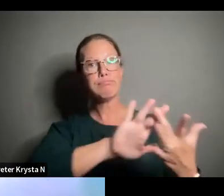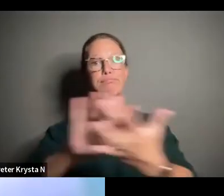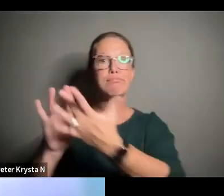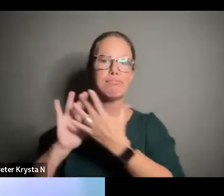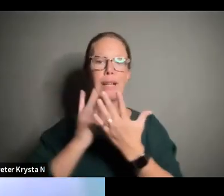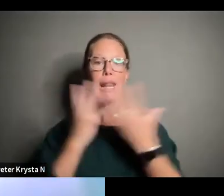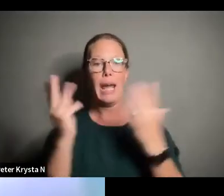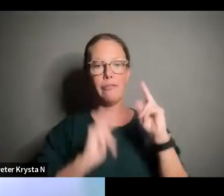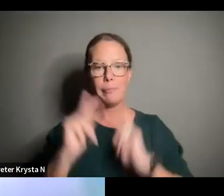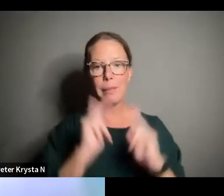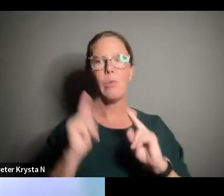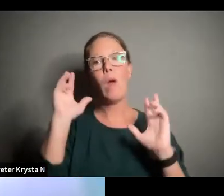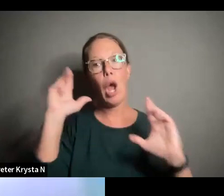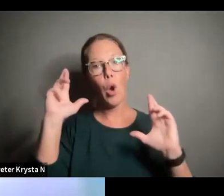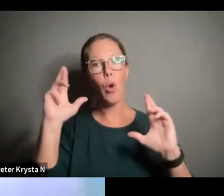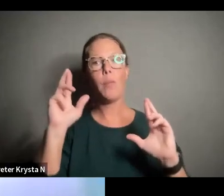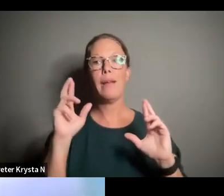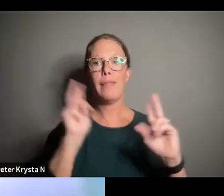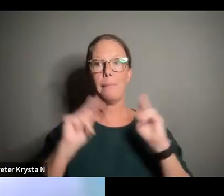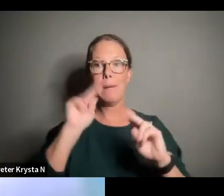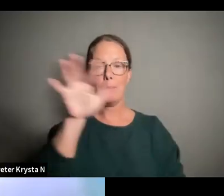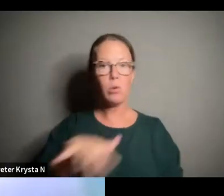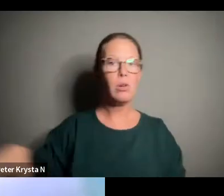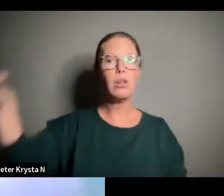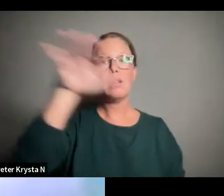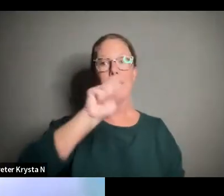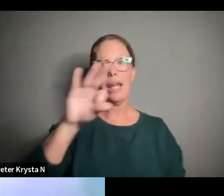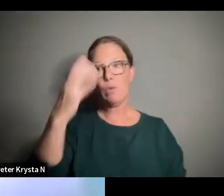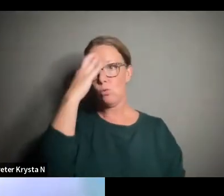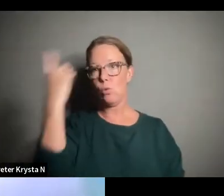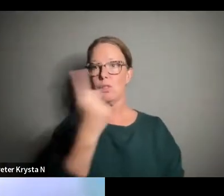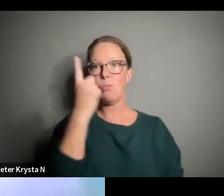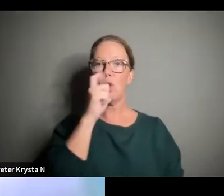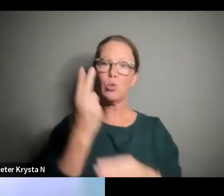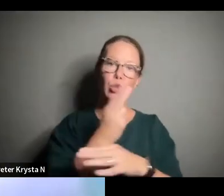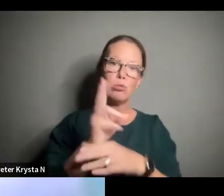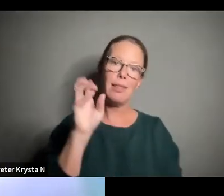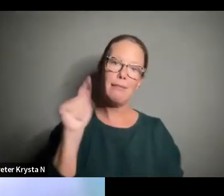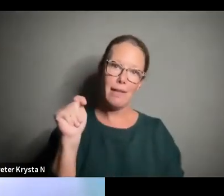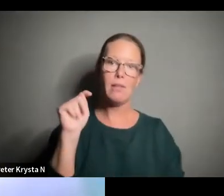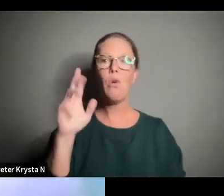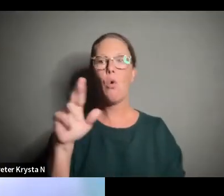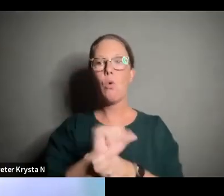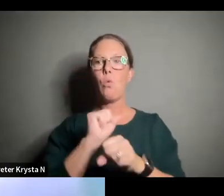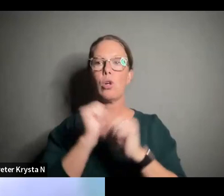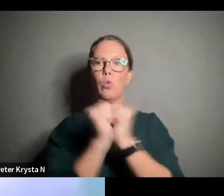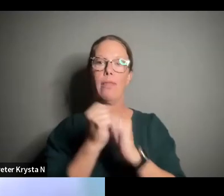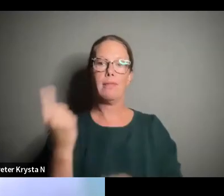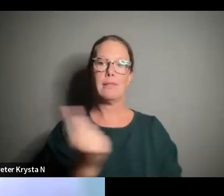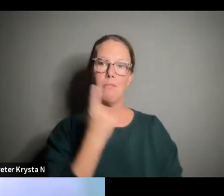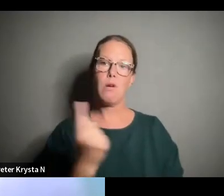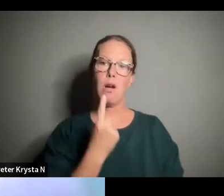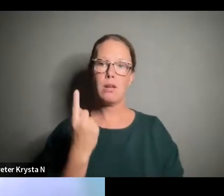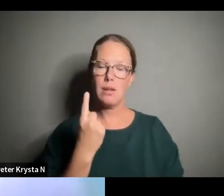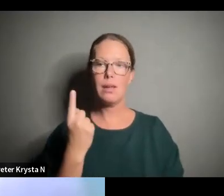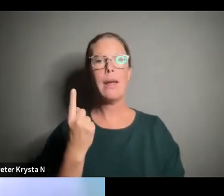And I hope that people out in the world, if you know someone who's on a ventilator, or you work with people and you think, hey, this